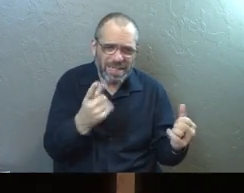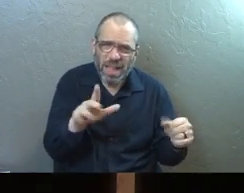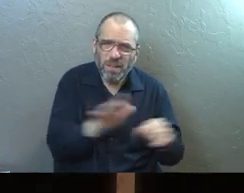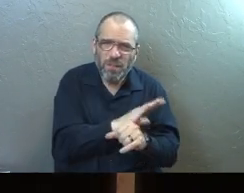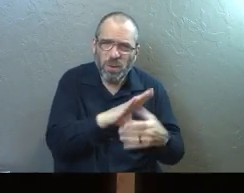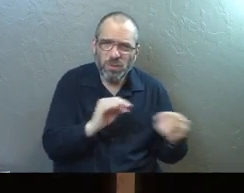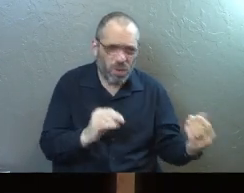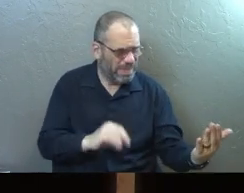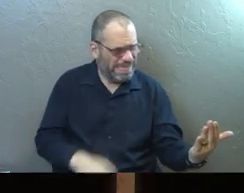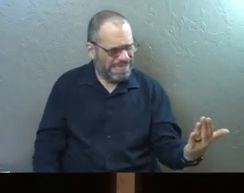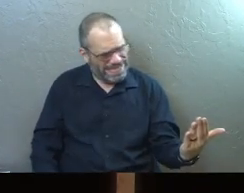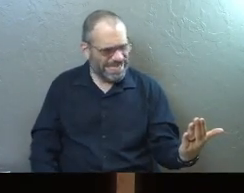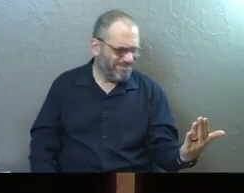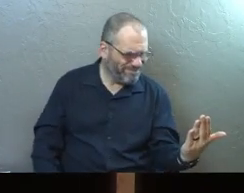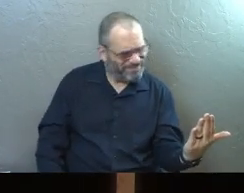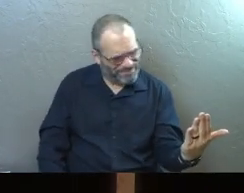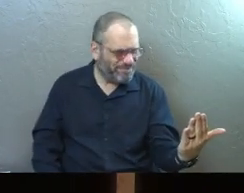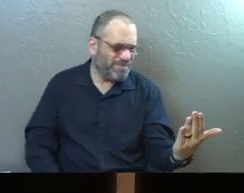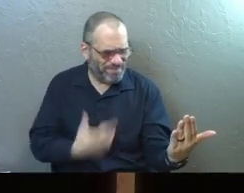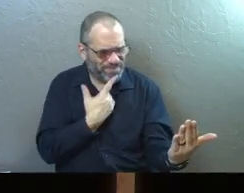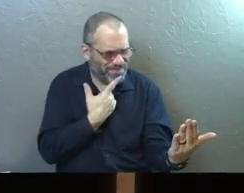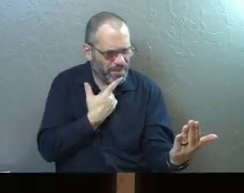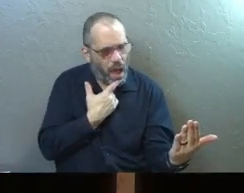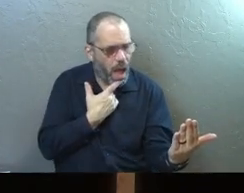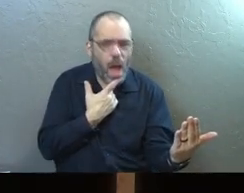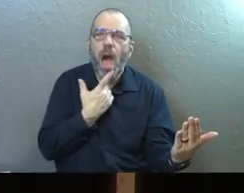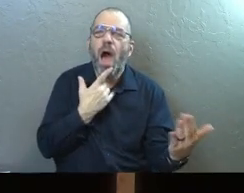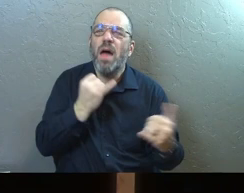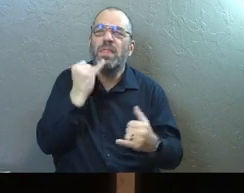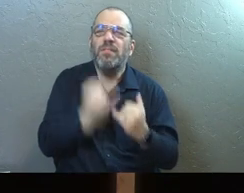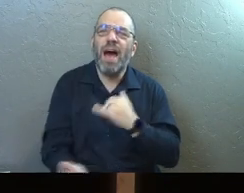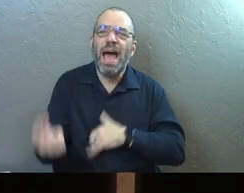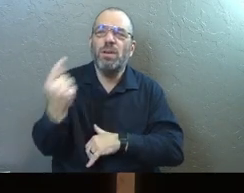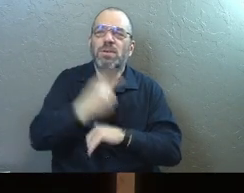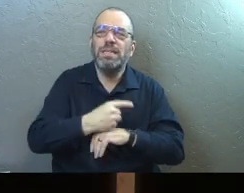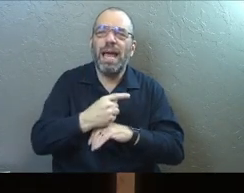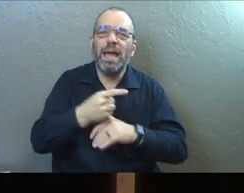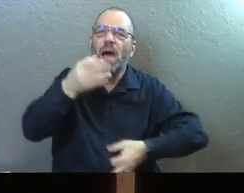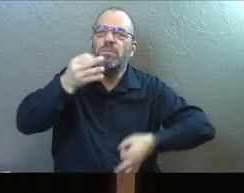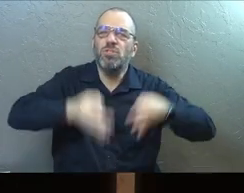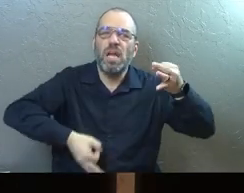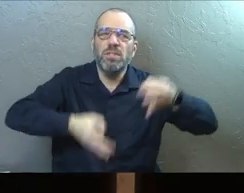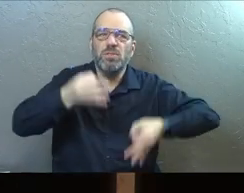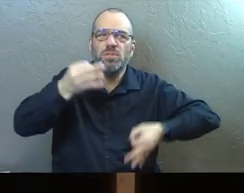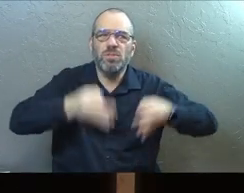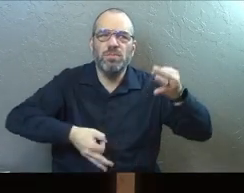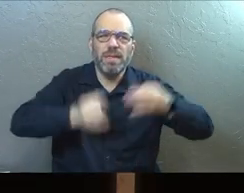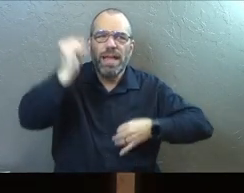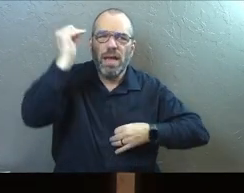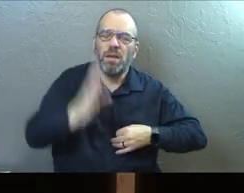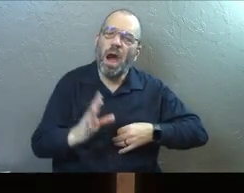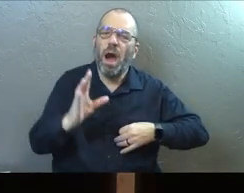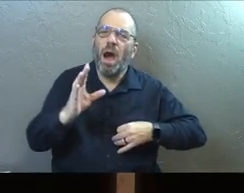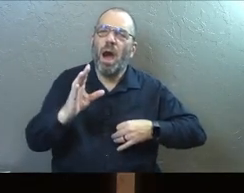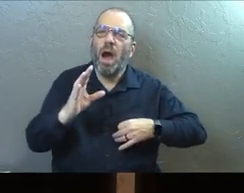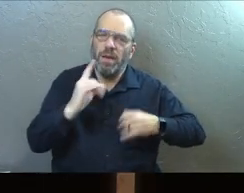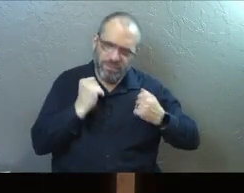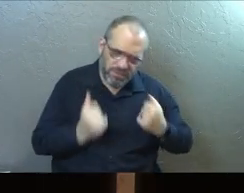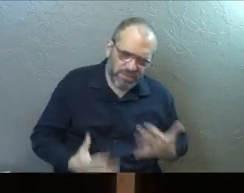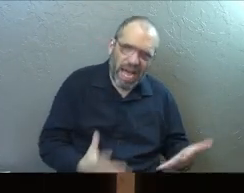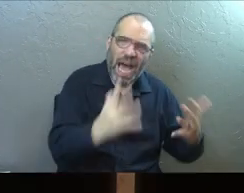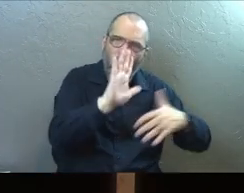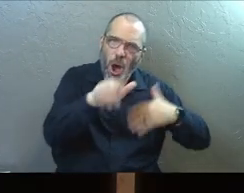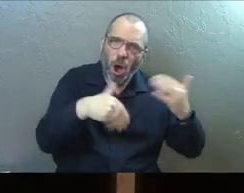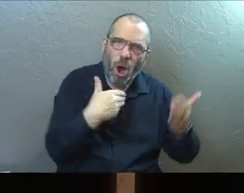unfold. What they guessed was, this was referring to the final day and the final judgment. That God would come in fire